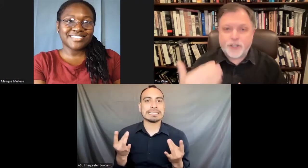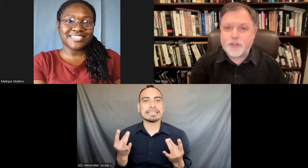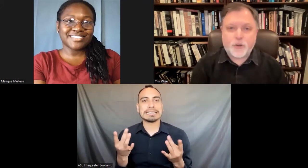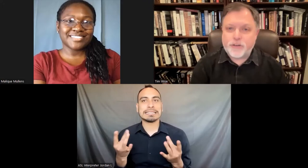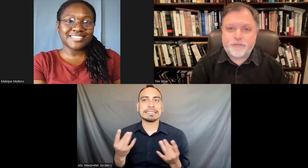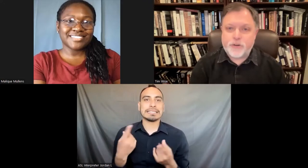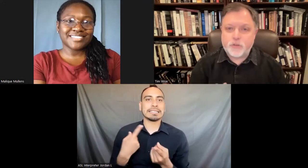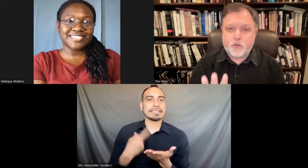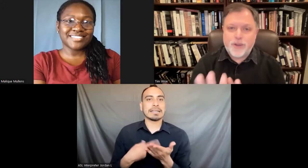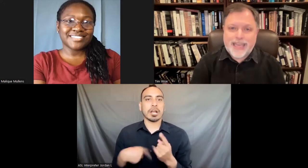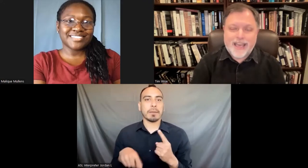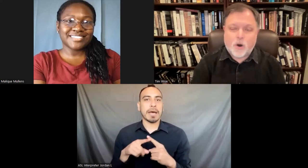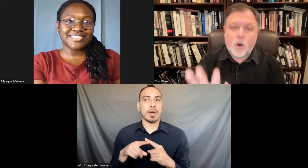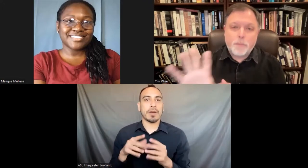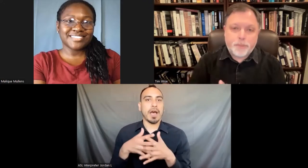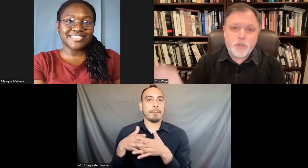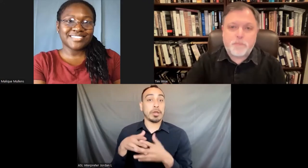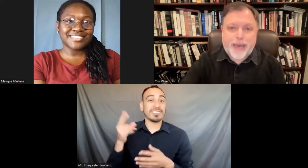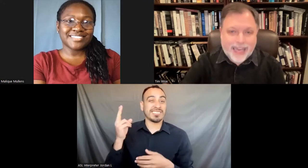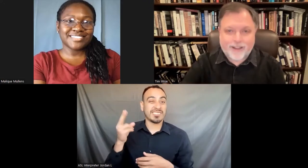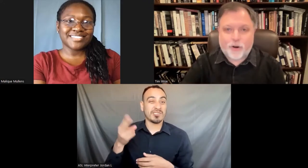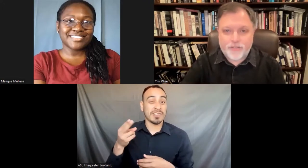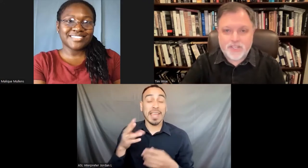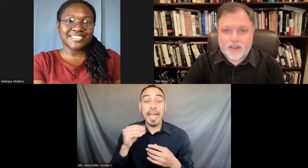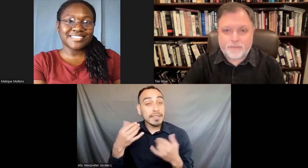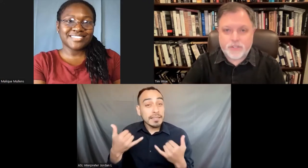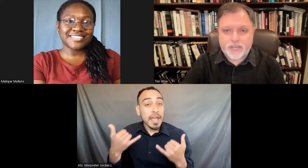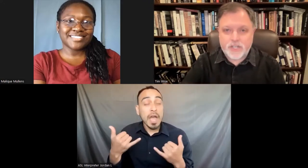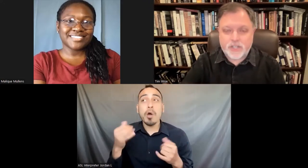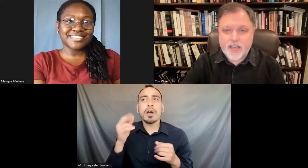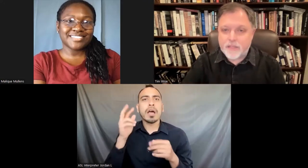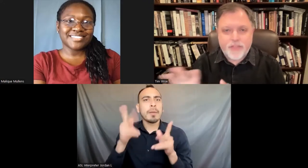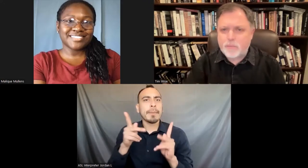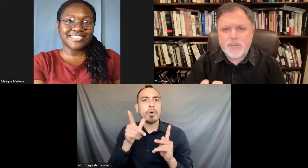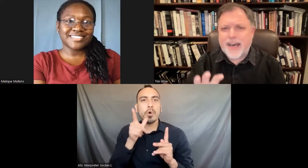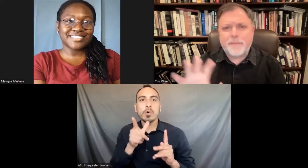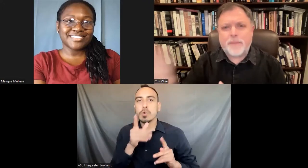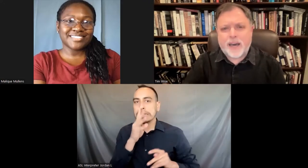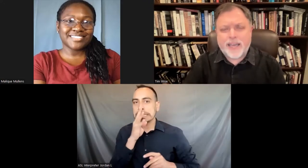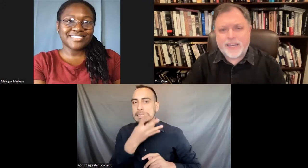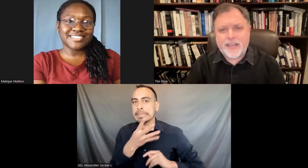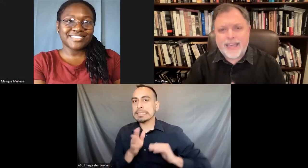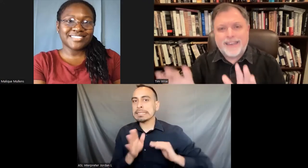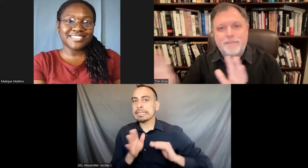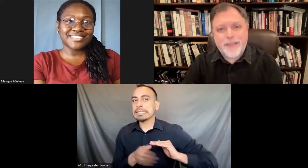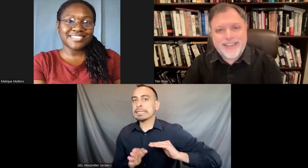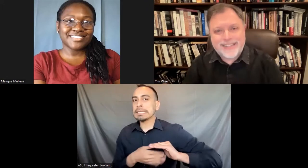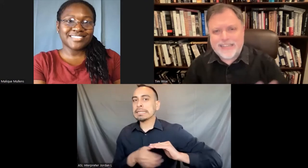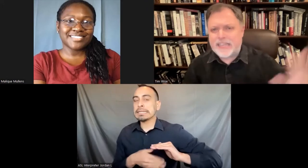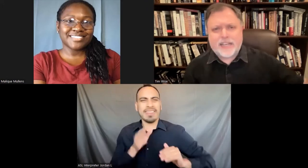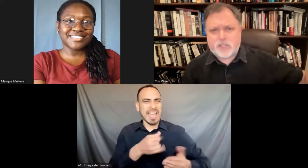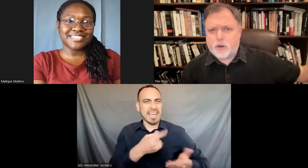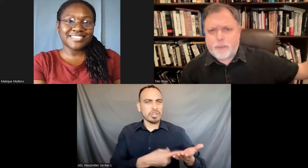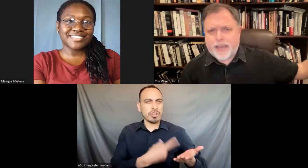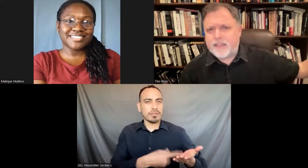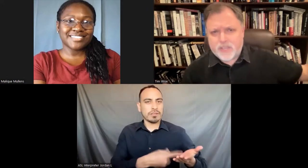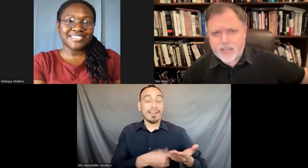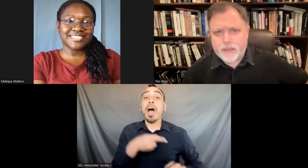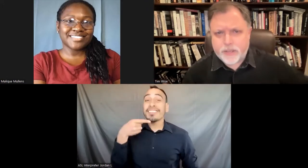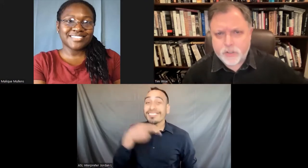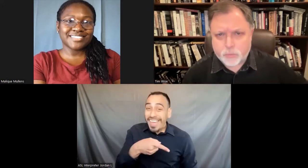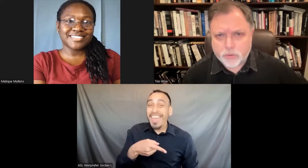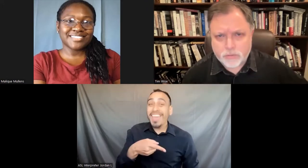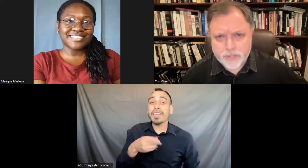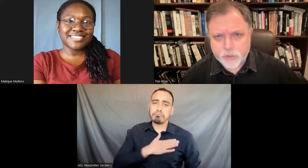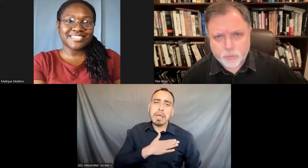lots of conservative folks who now push back on these conversations, they would not mind admitting that, yes, you know, back in the